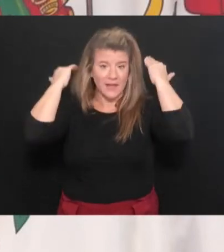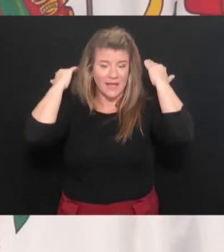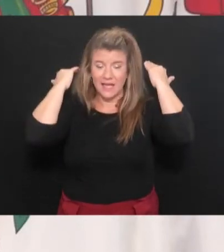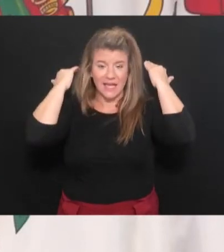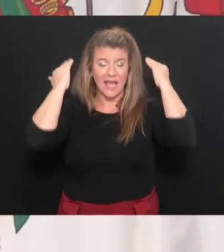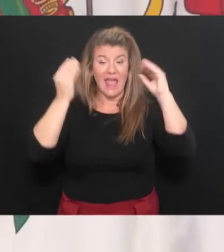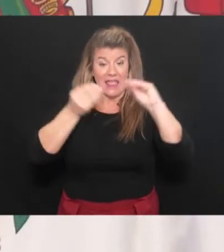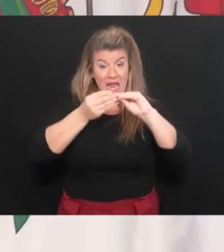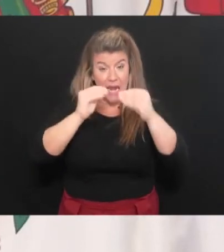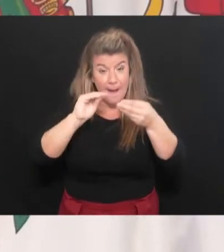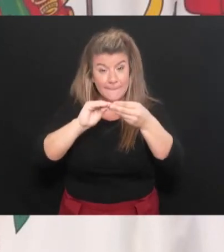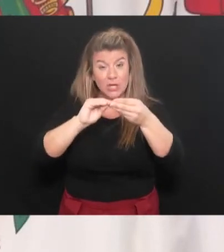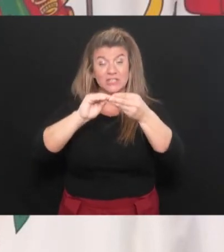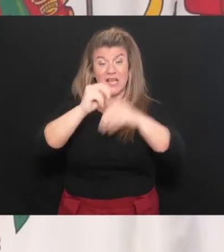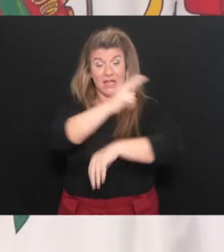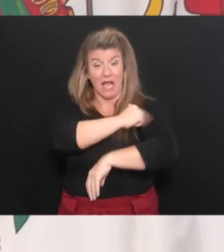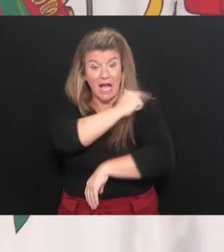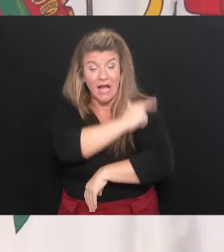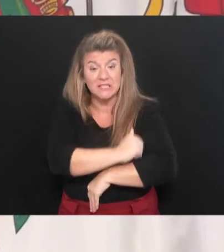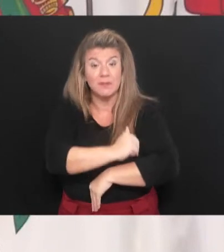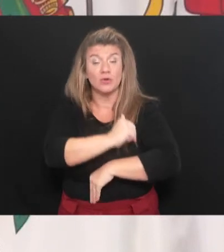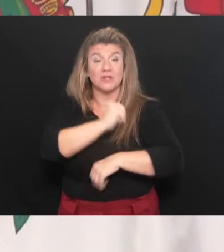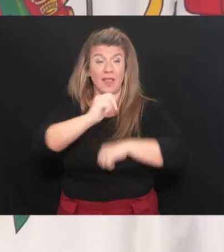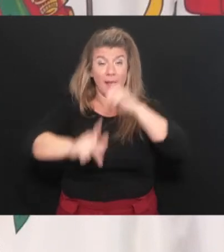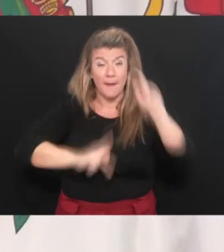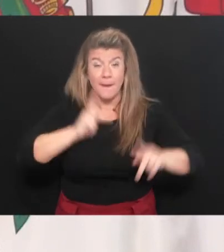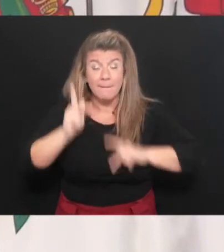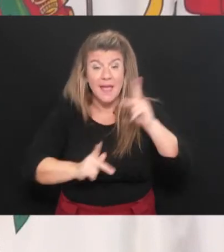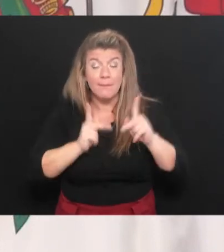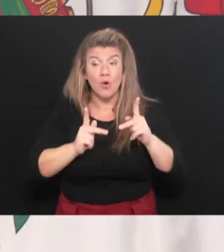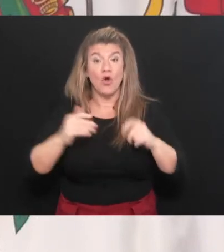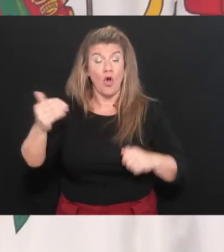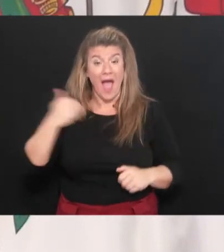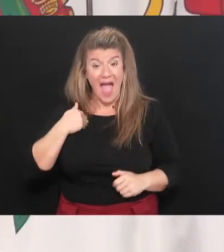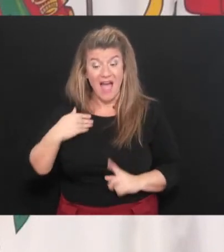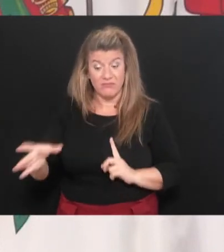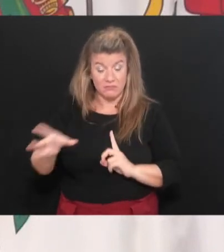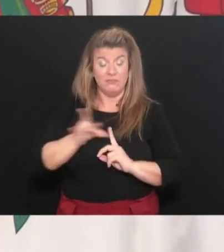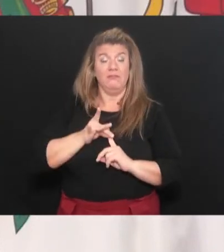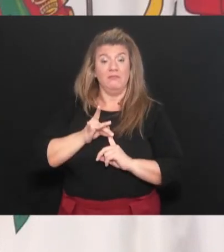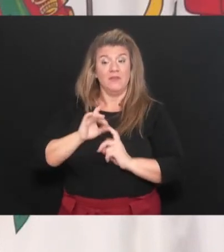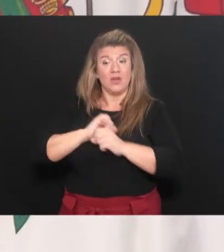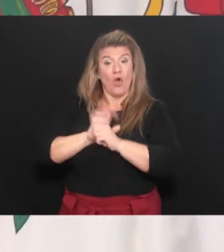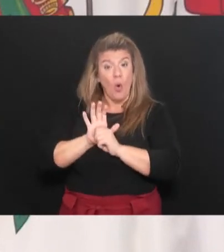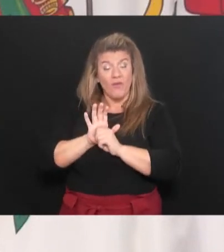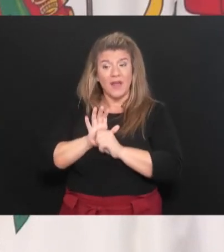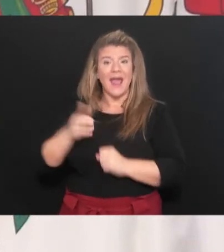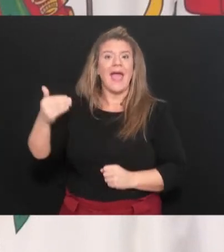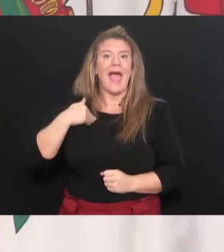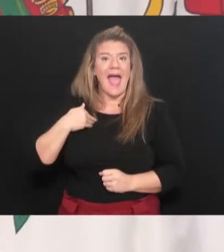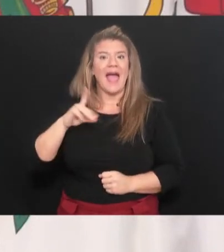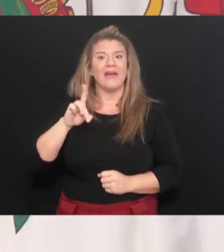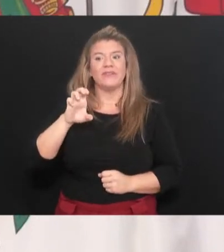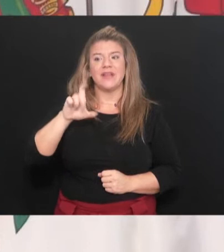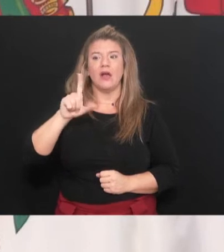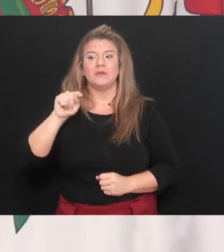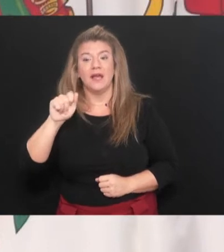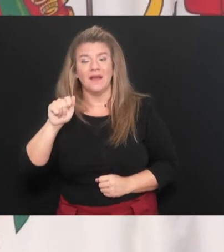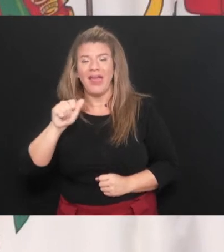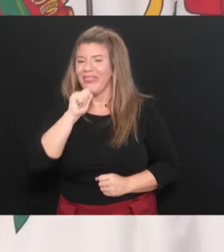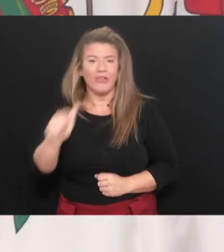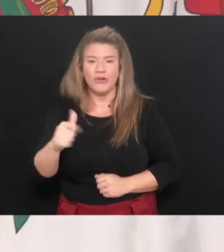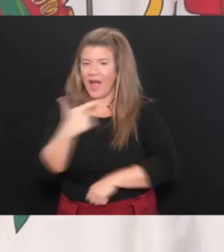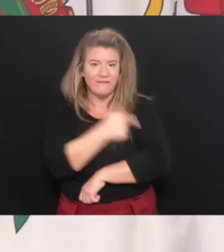the numbers in the hospitals of folks that have COVID, have the Delta variant, are not